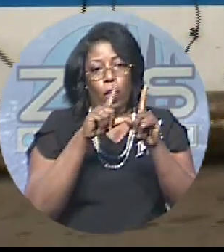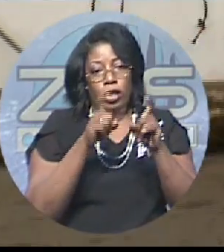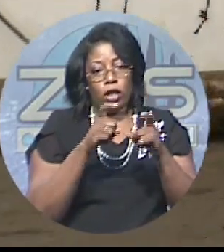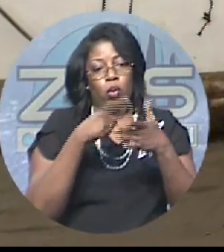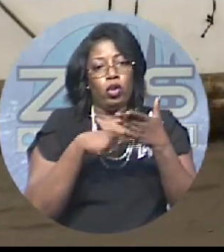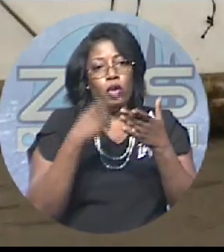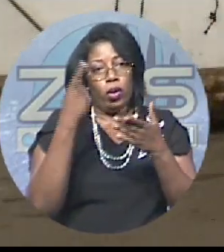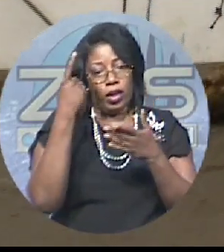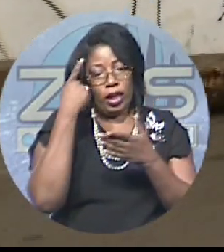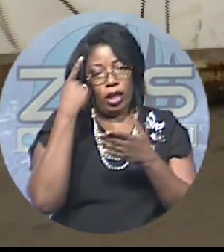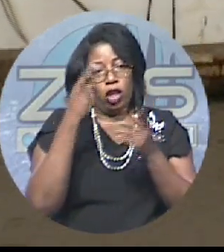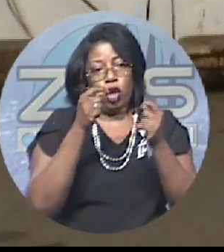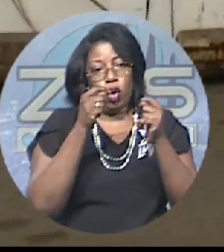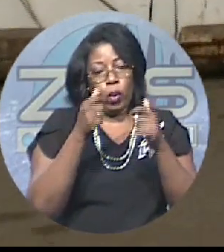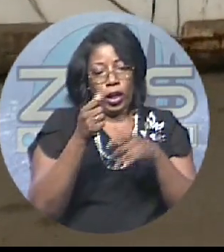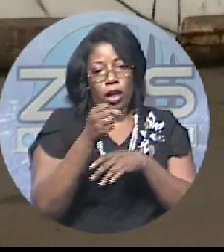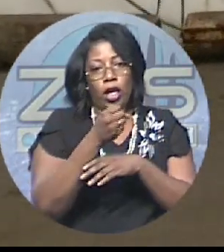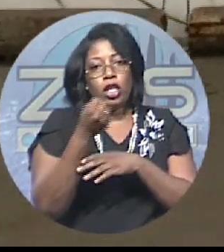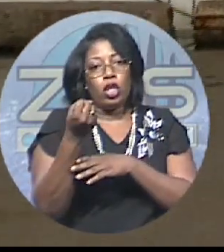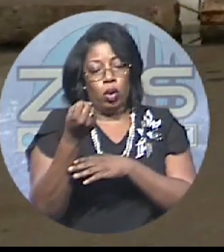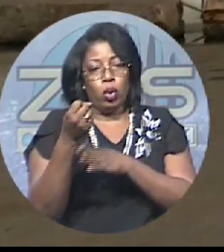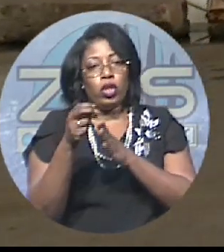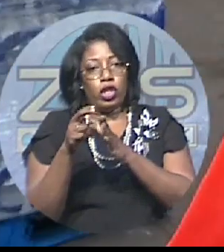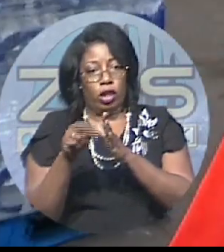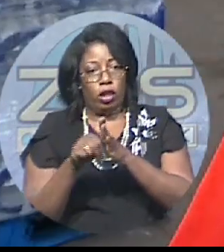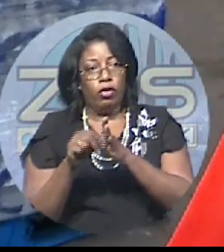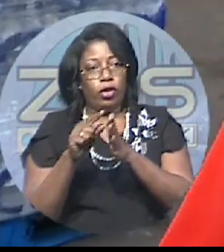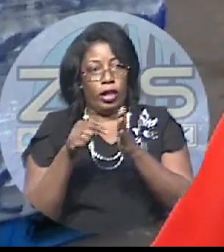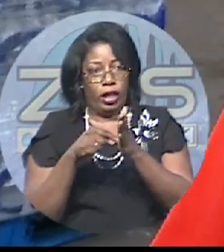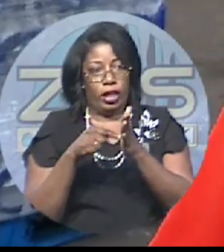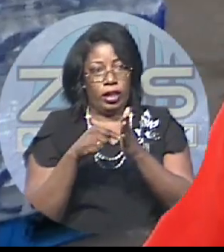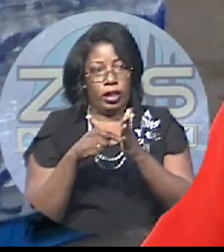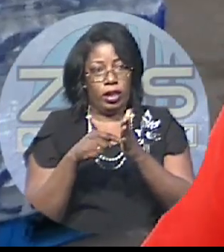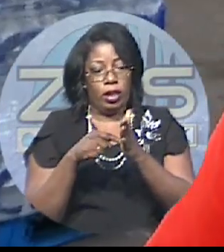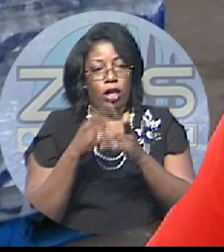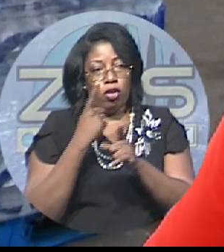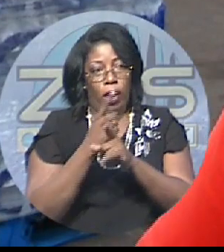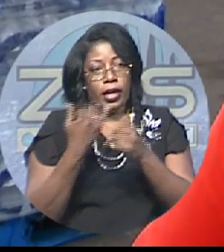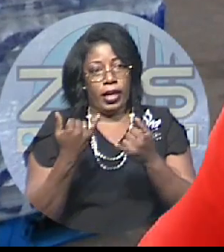guys? What is the quick solution, in your opinion? Well, I don't know, but I know